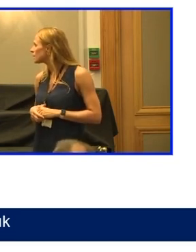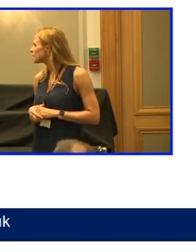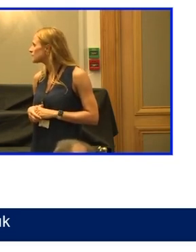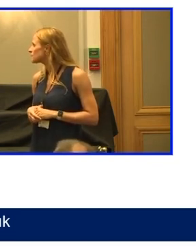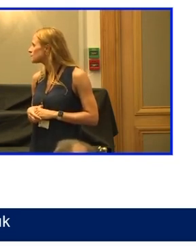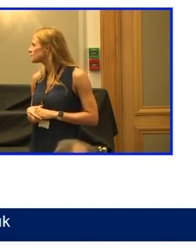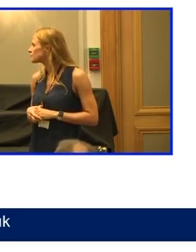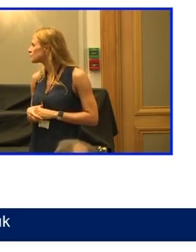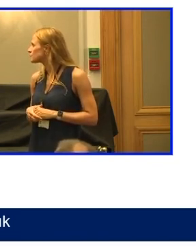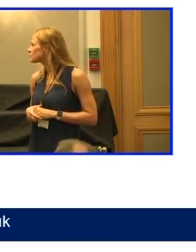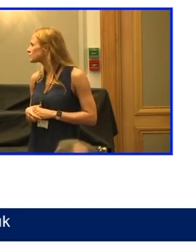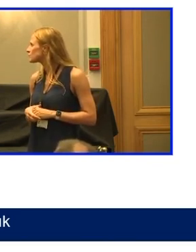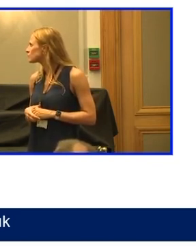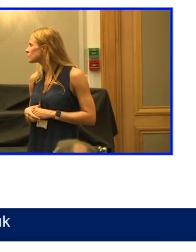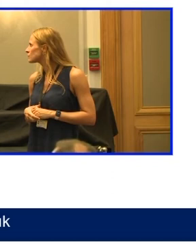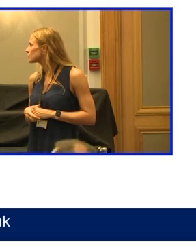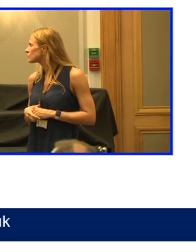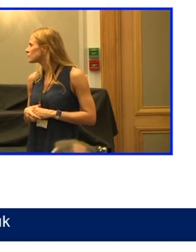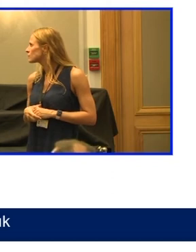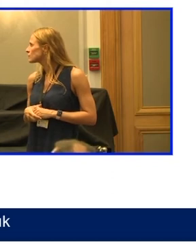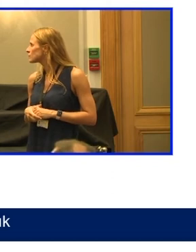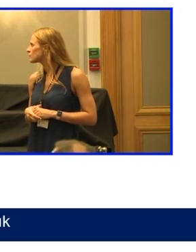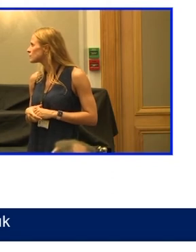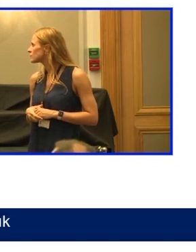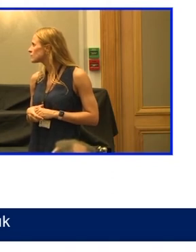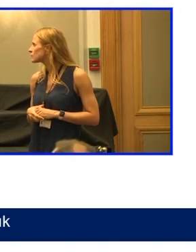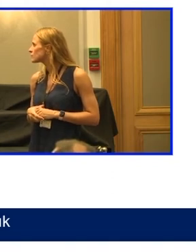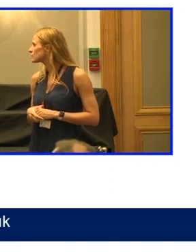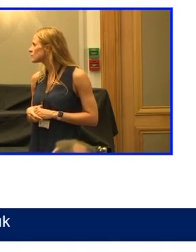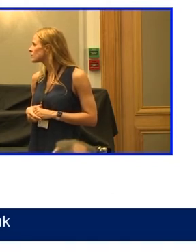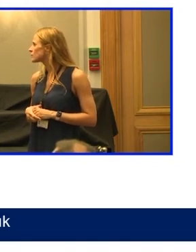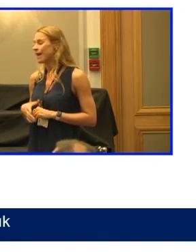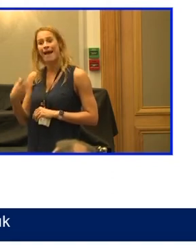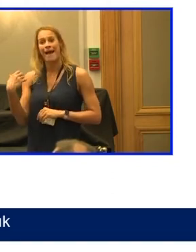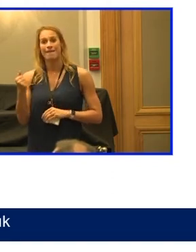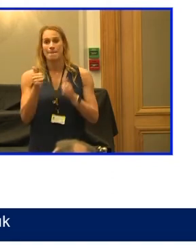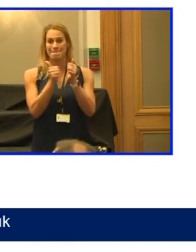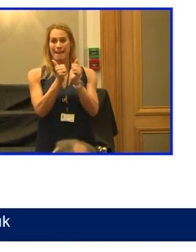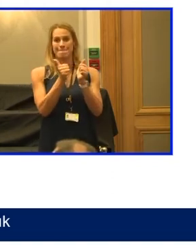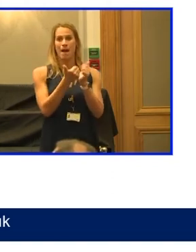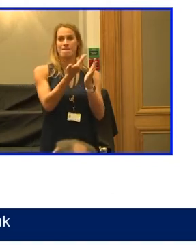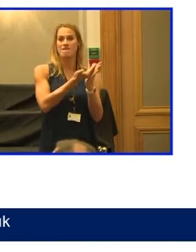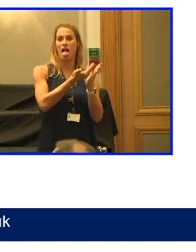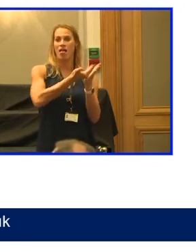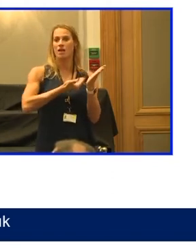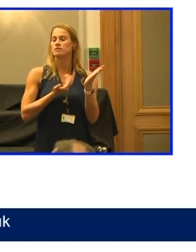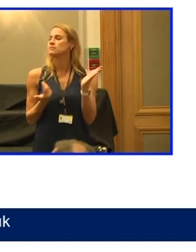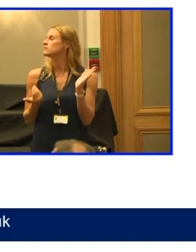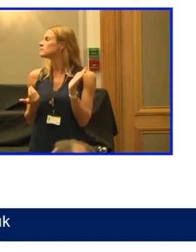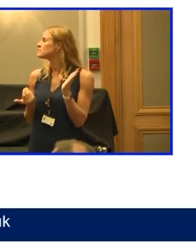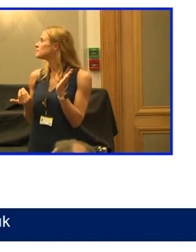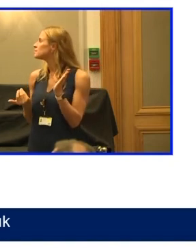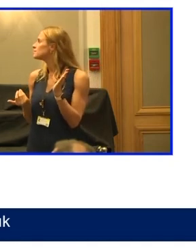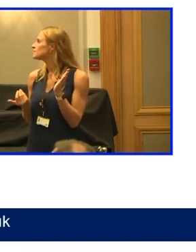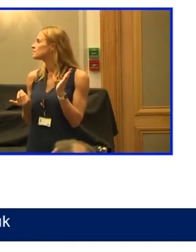white surface. Thank you very much. Now, what I've got here is I've got a flyer, and I have no channel. Idea what it is. Short so, text,